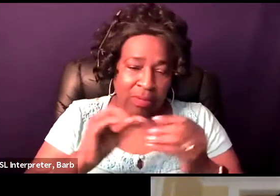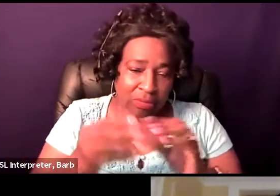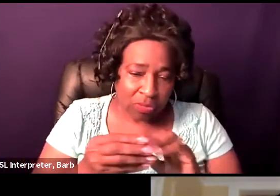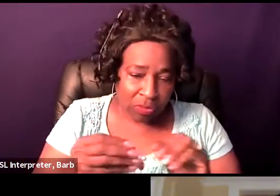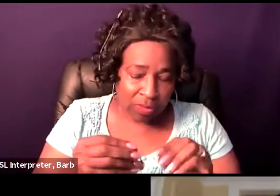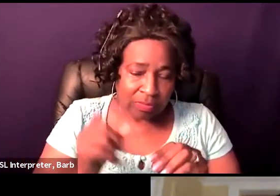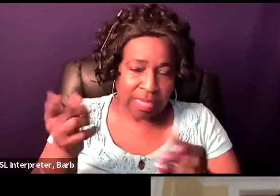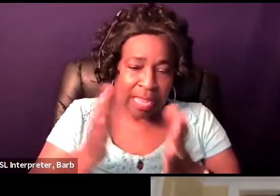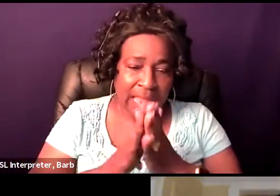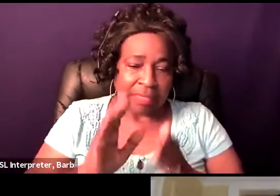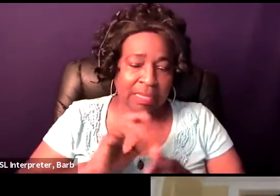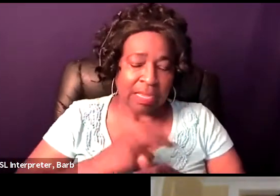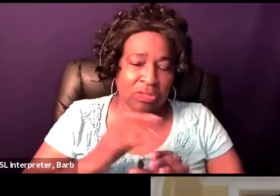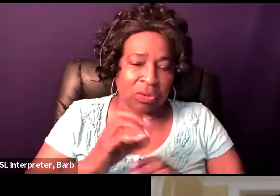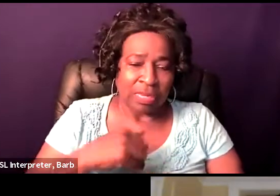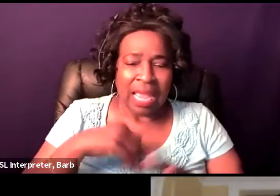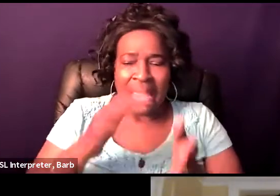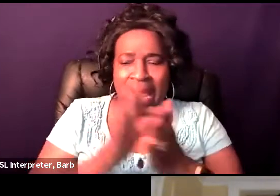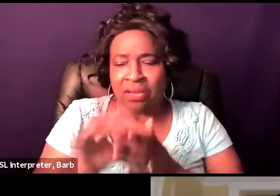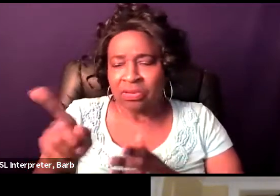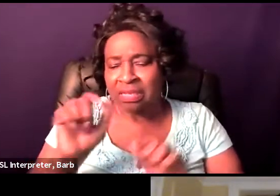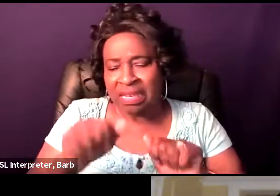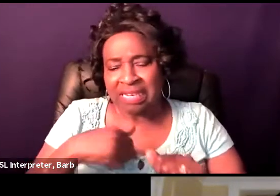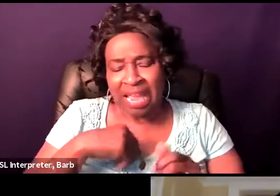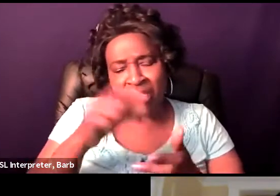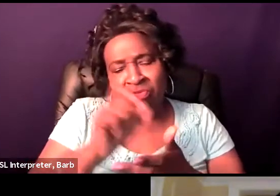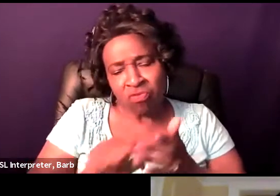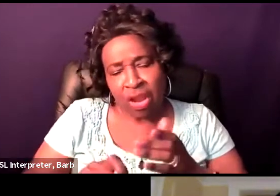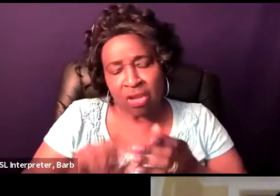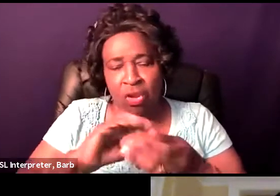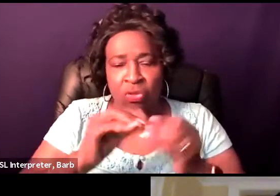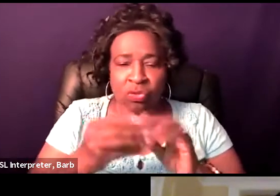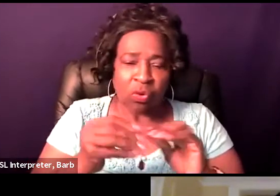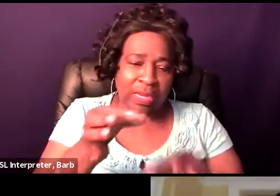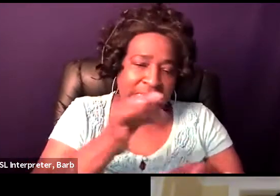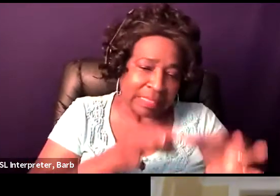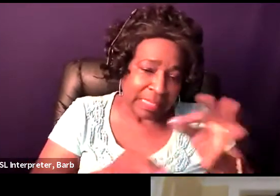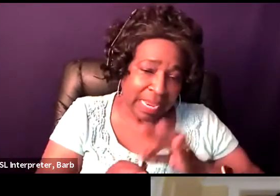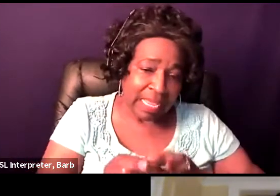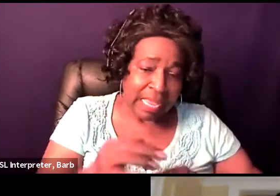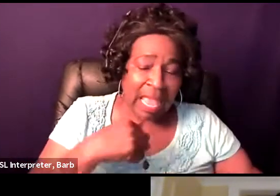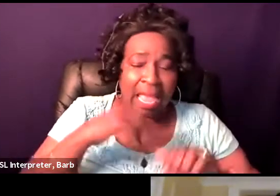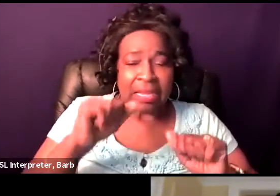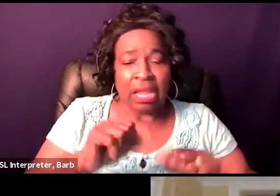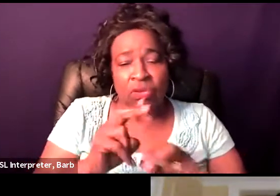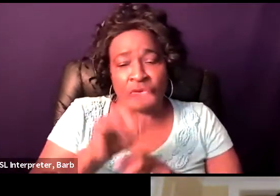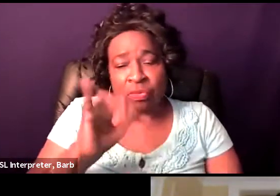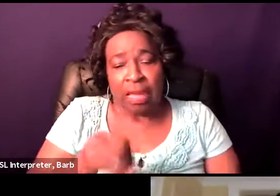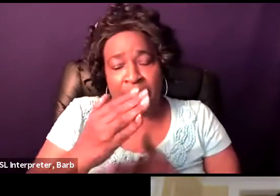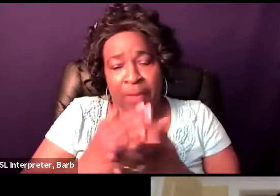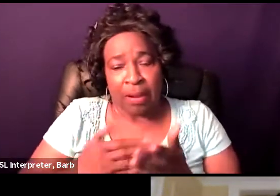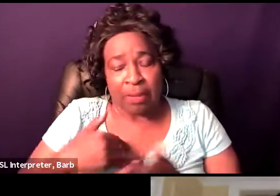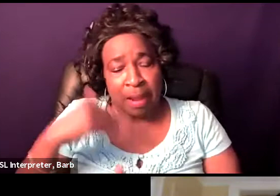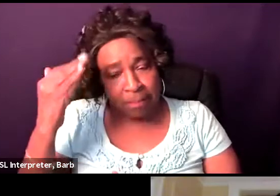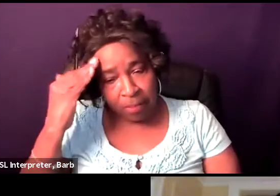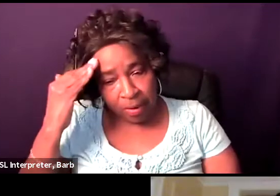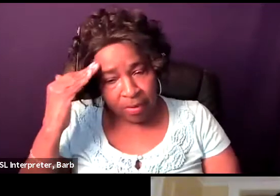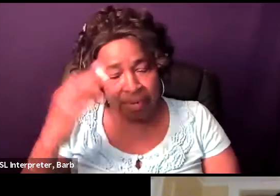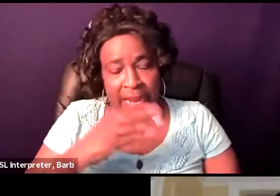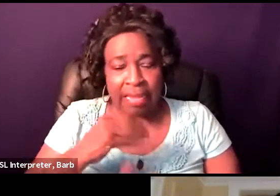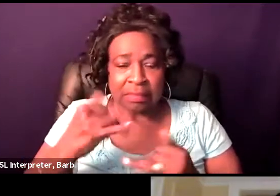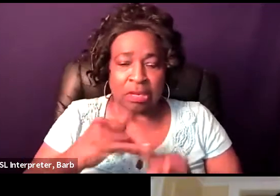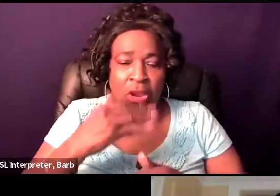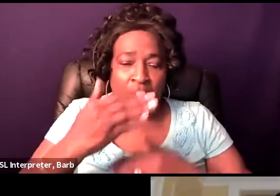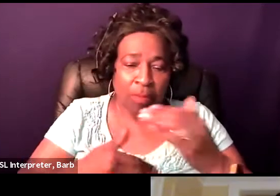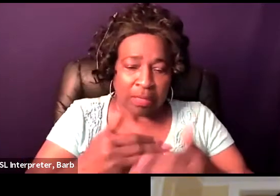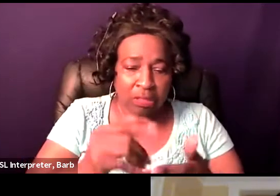this workshop. And so I asked her, can I write a story instead? Like I can use that part of my brain and also still process what's